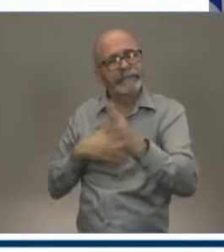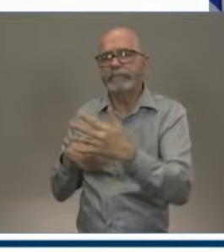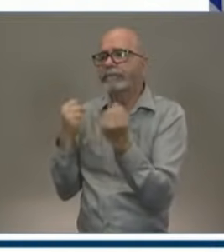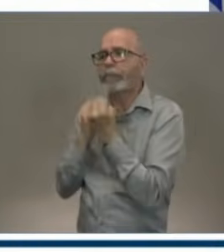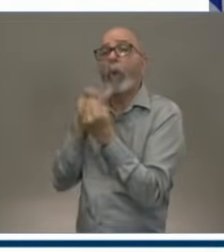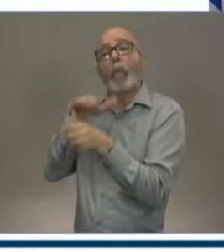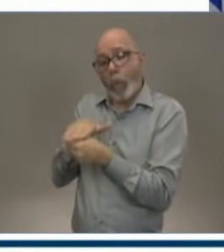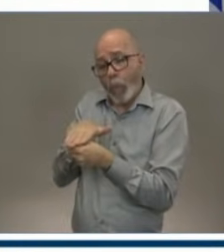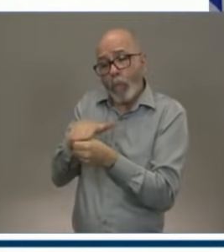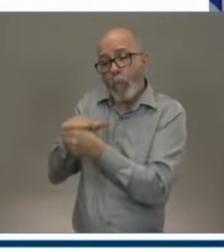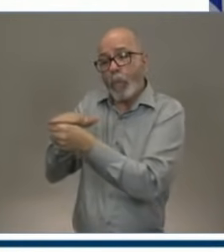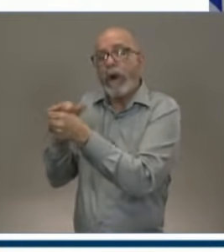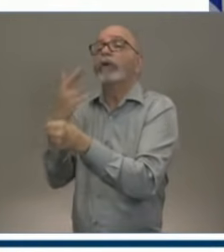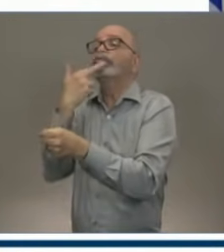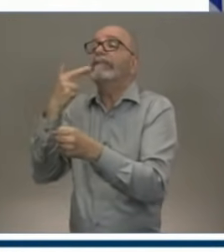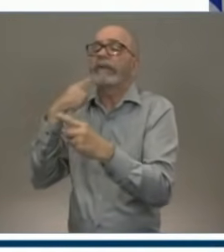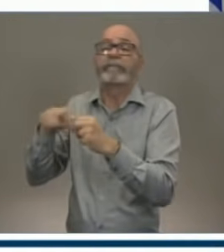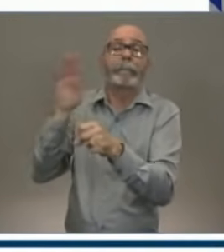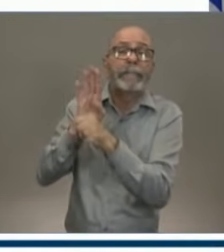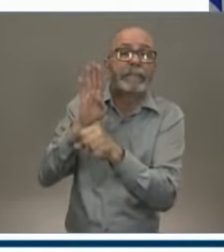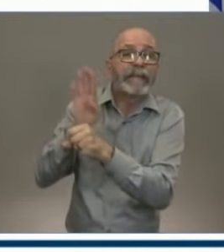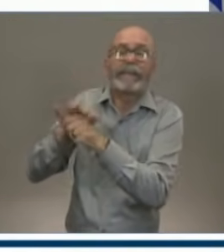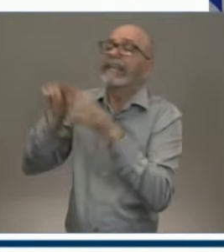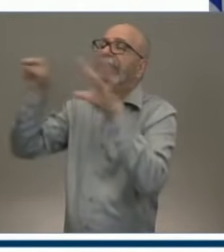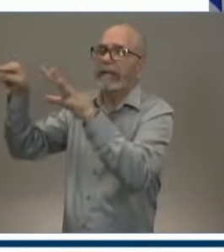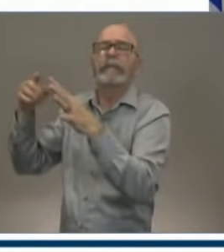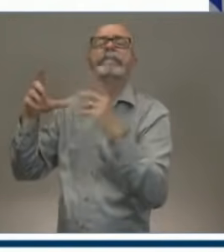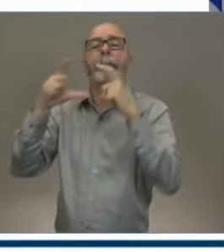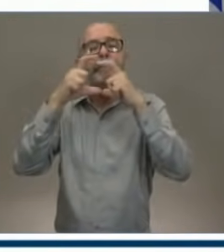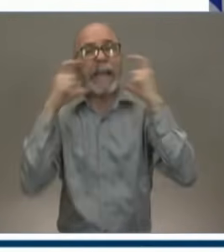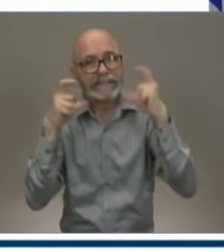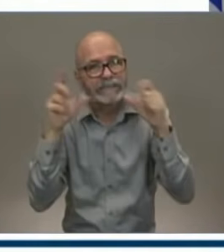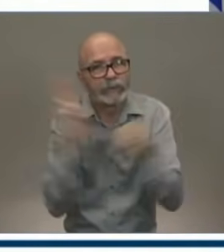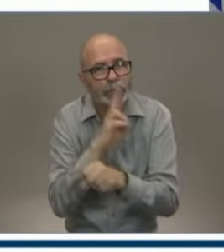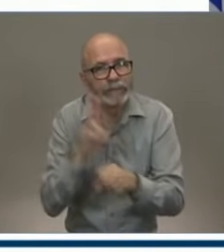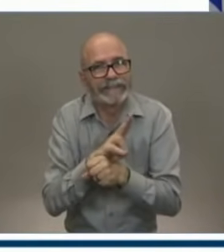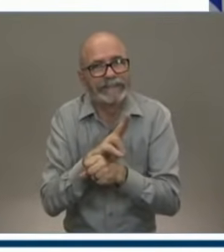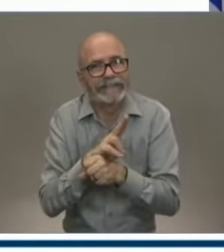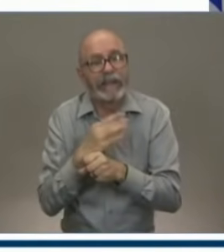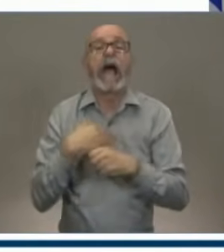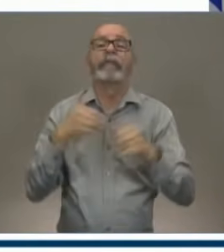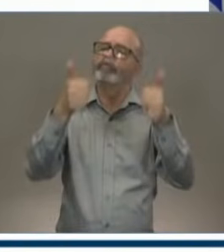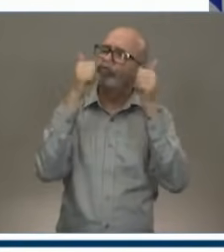don't forget, when you go out to support local, take your mask. Have a great weekend.